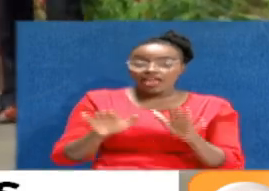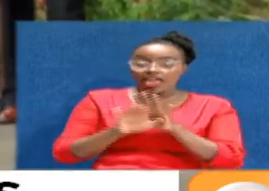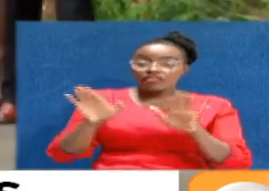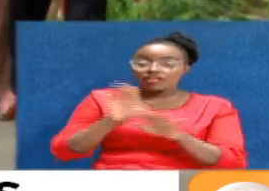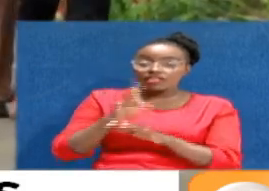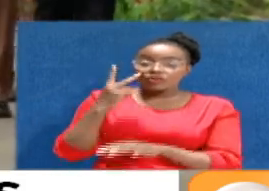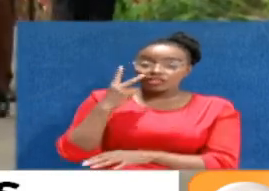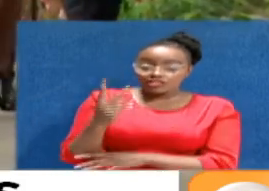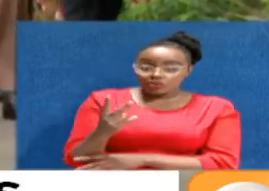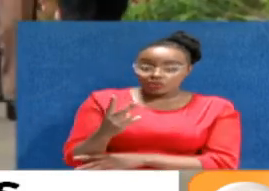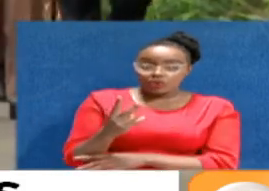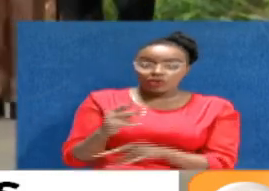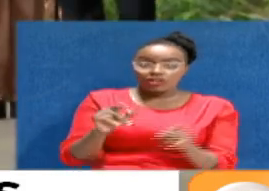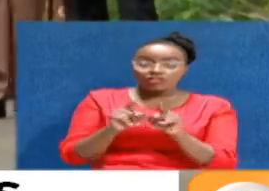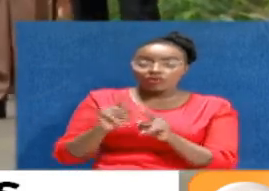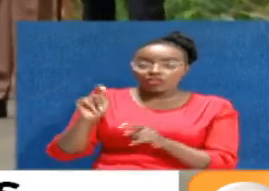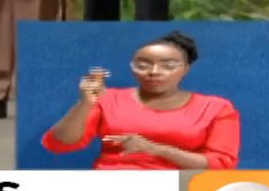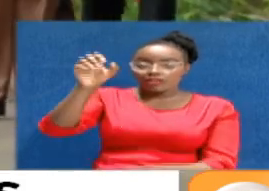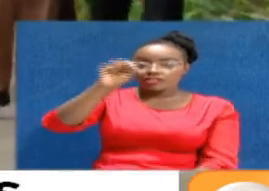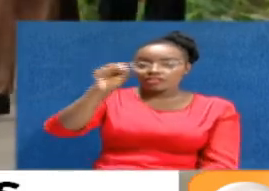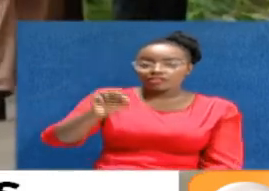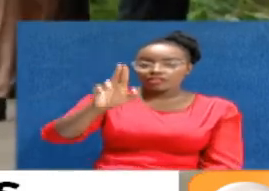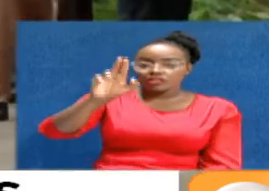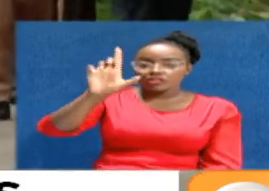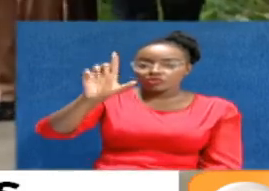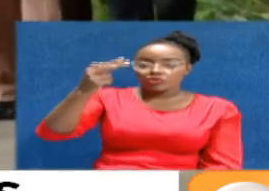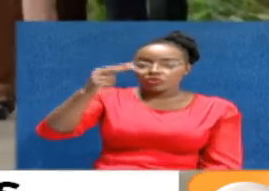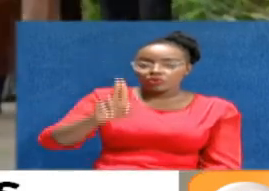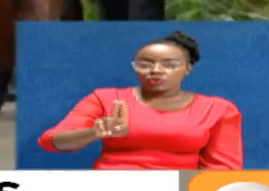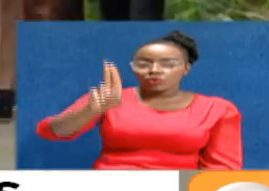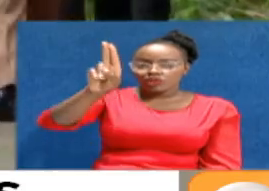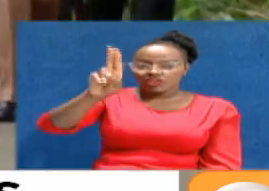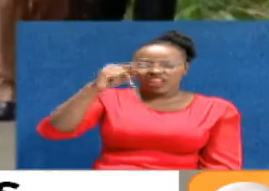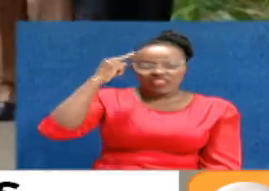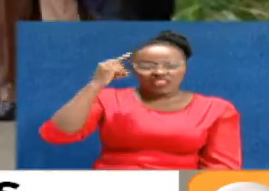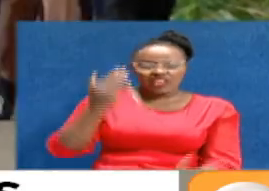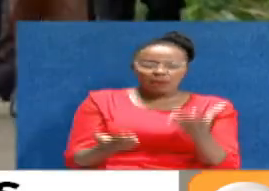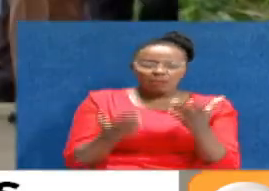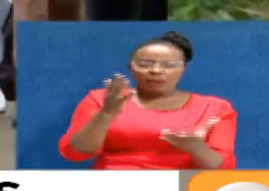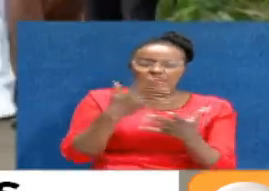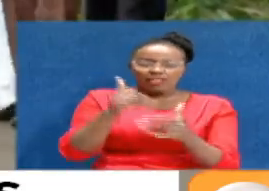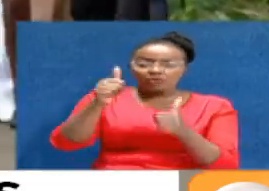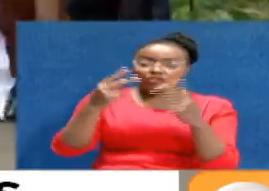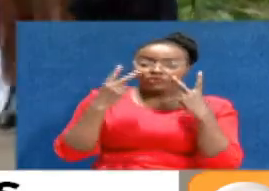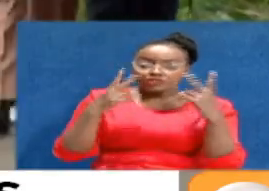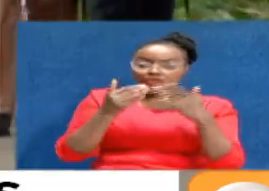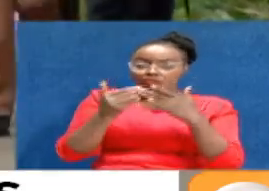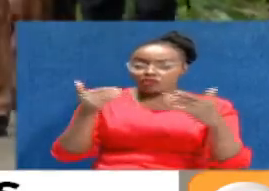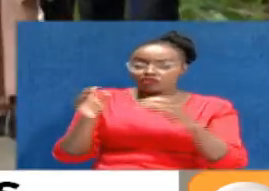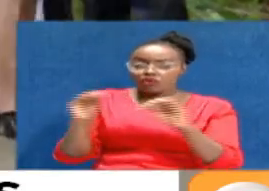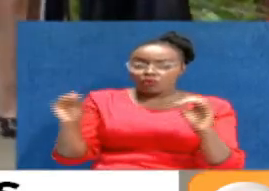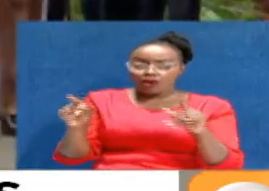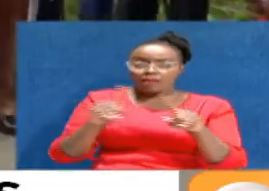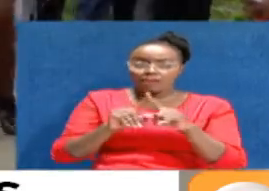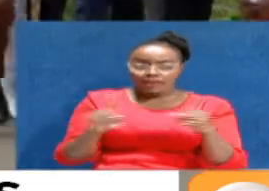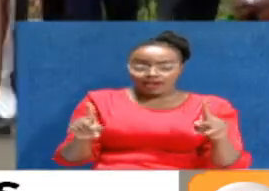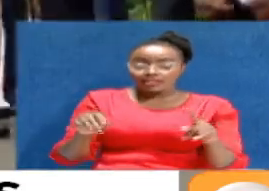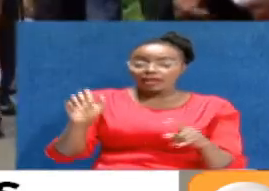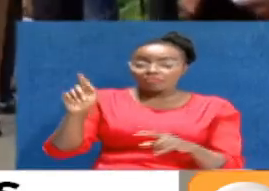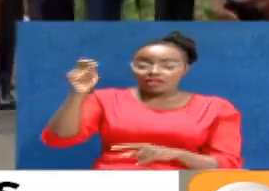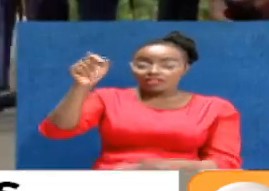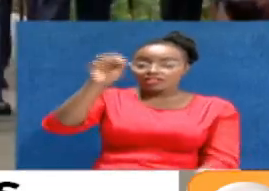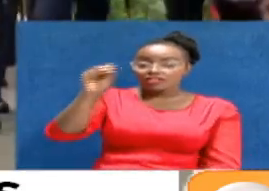saw, with President Suluhu was, I think, perhaps things that we hadn't seen. But President